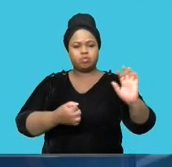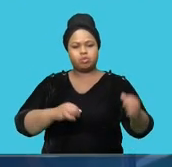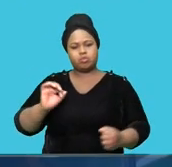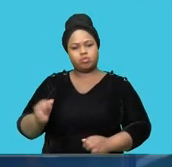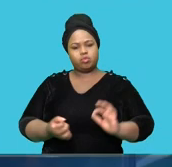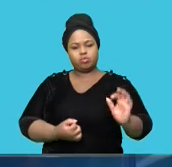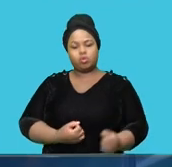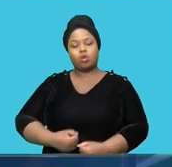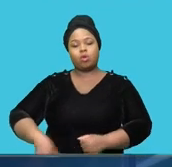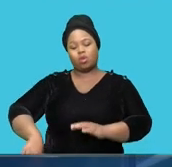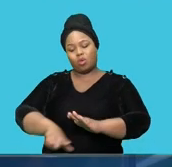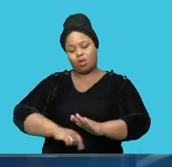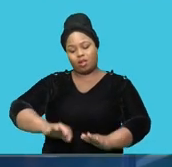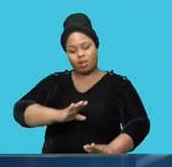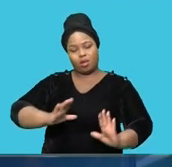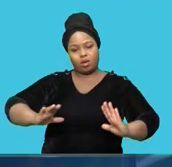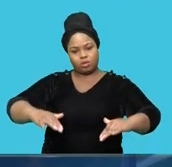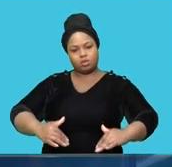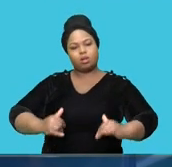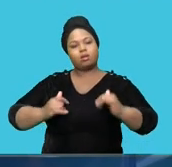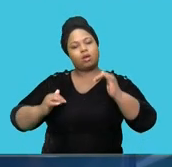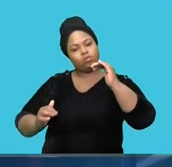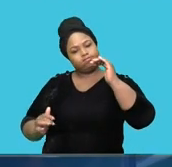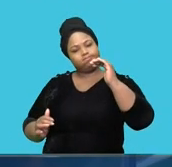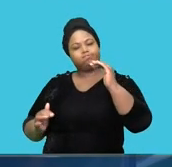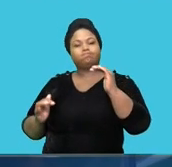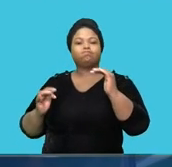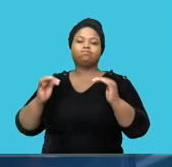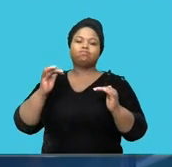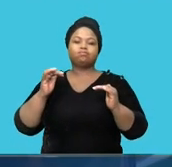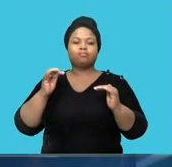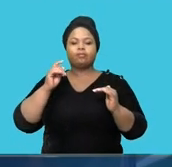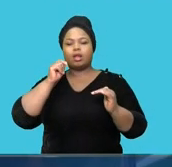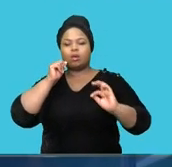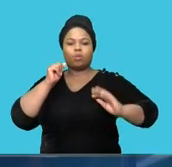councils, we are getting closer and closer to gender parity.